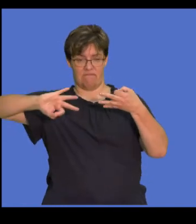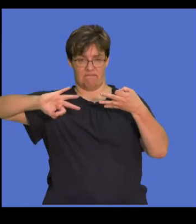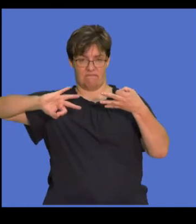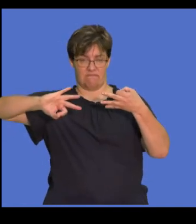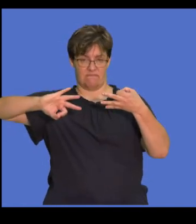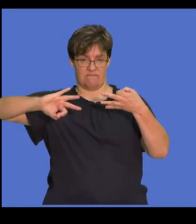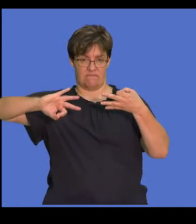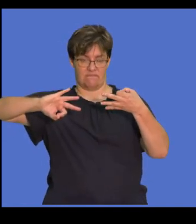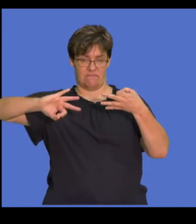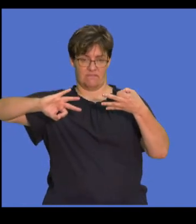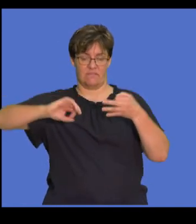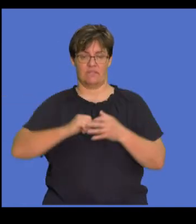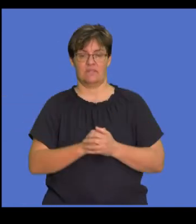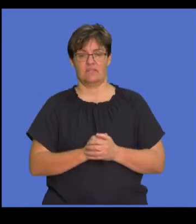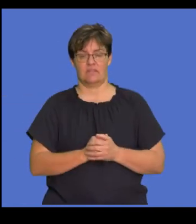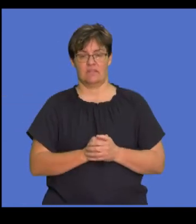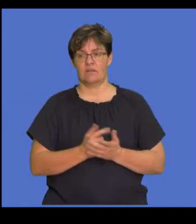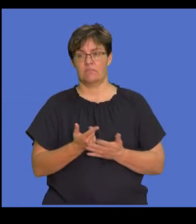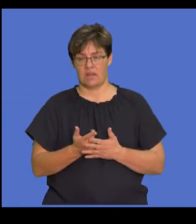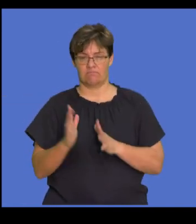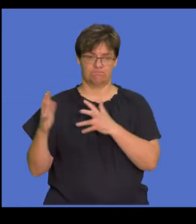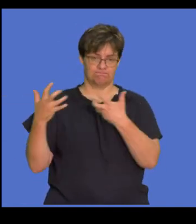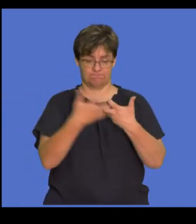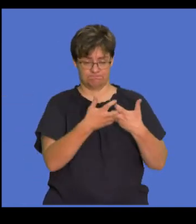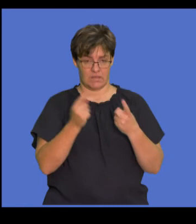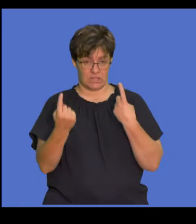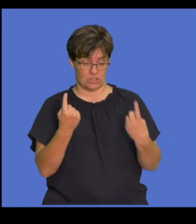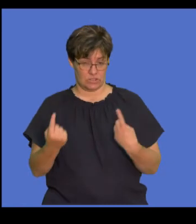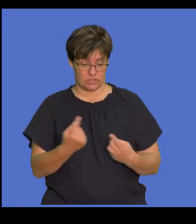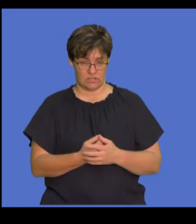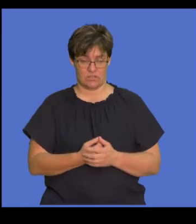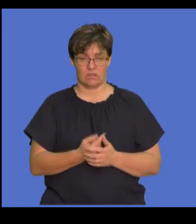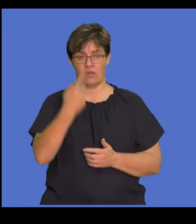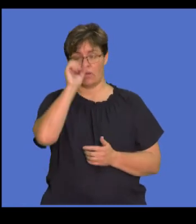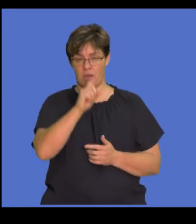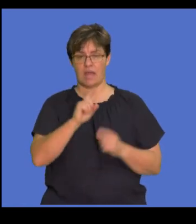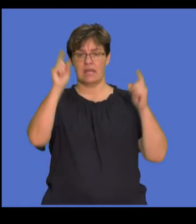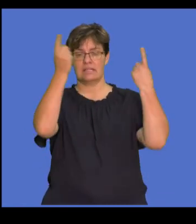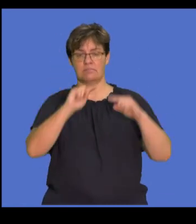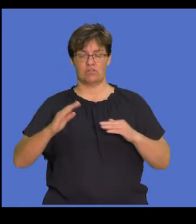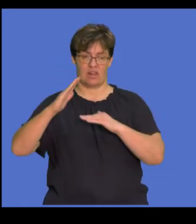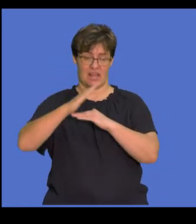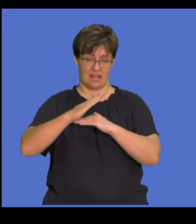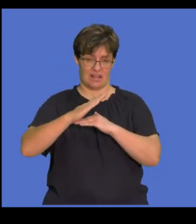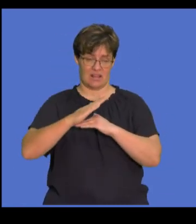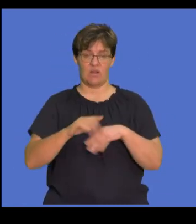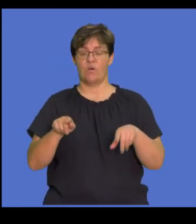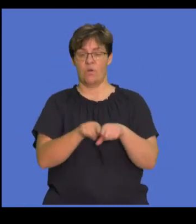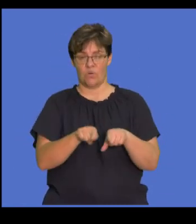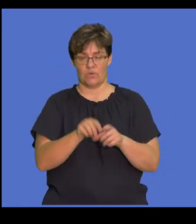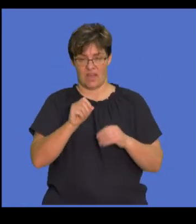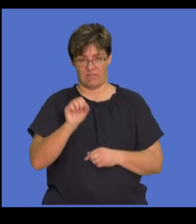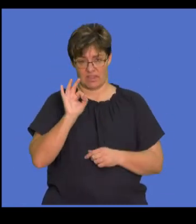3 of them have what you call the reciprocals that correspond with them. Remember our